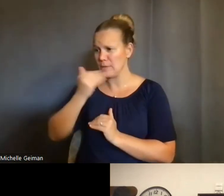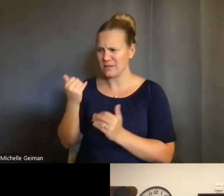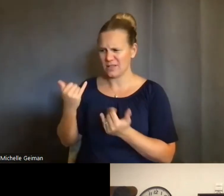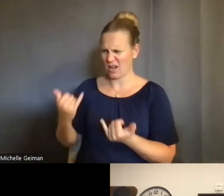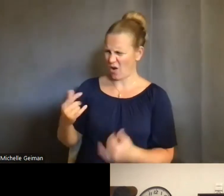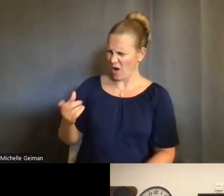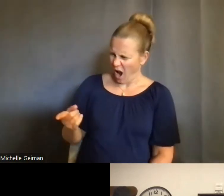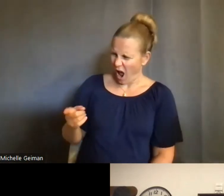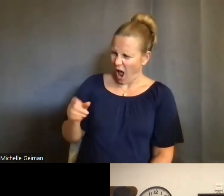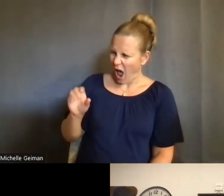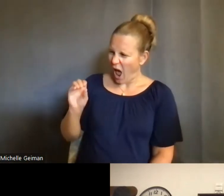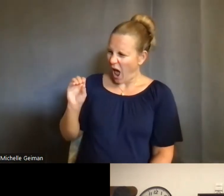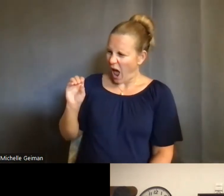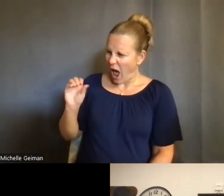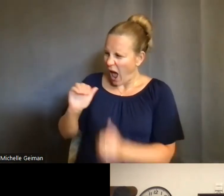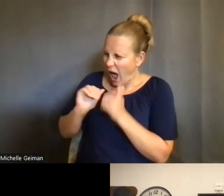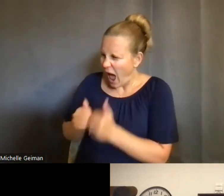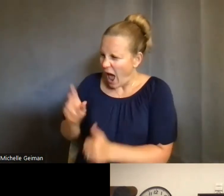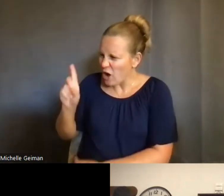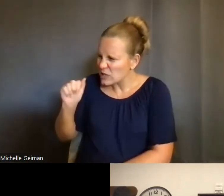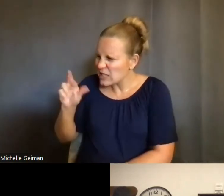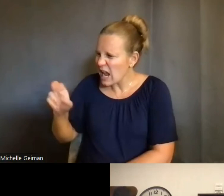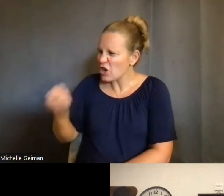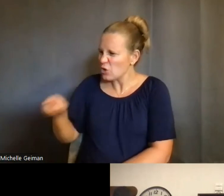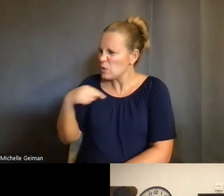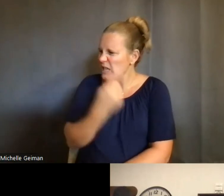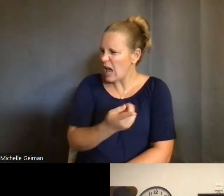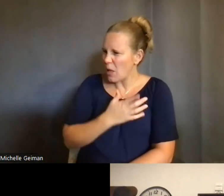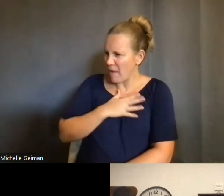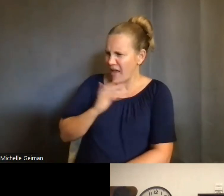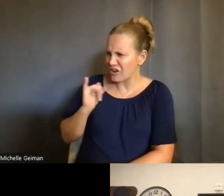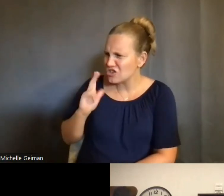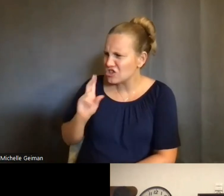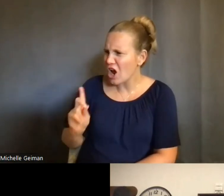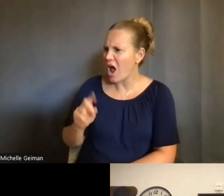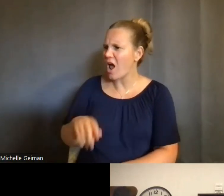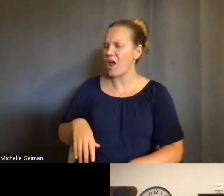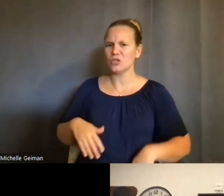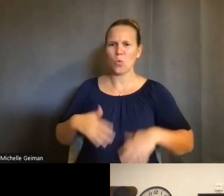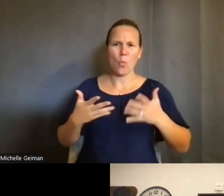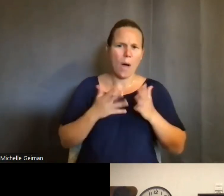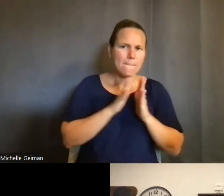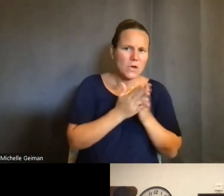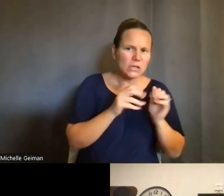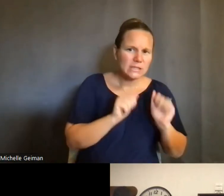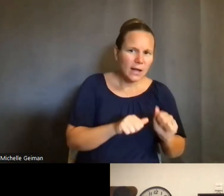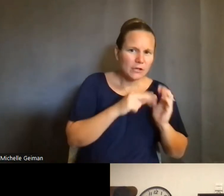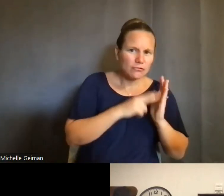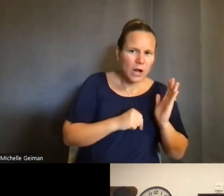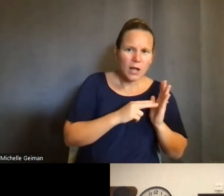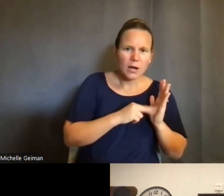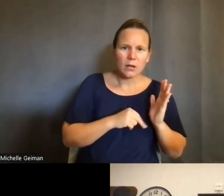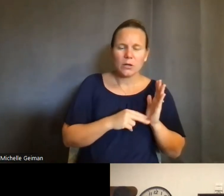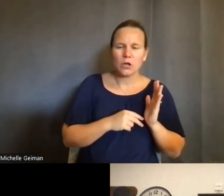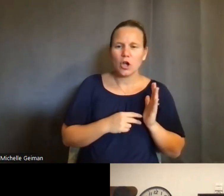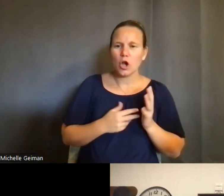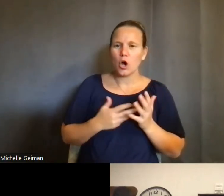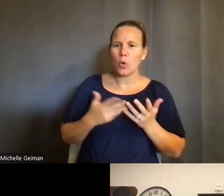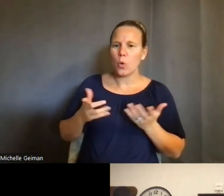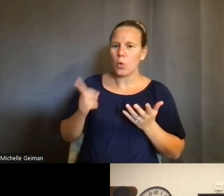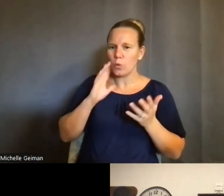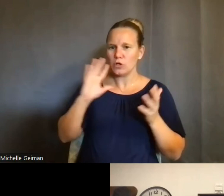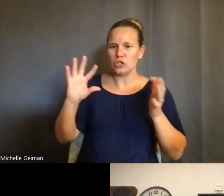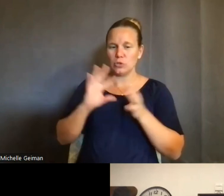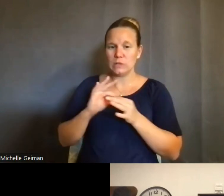you tell my child that? I'm the parent. There's so much around the country what books can be read and all of this. What would you say again to